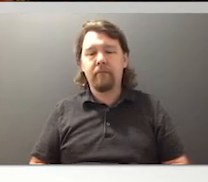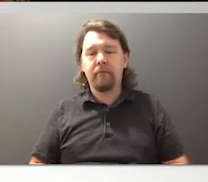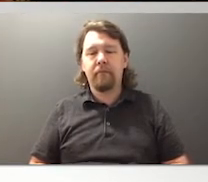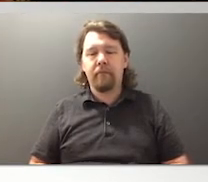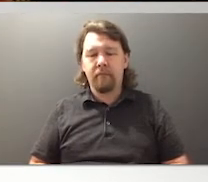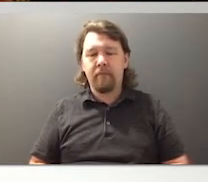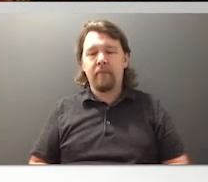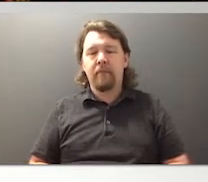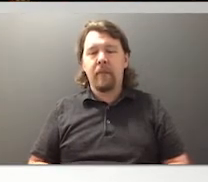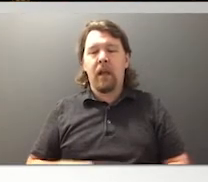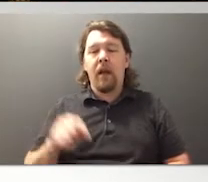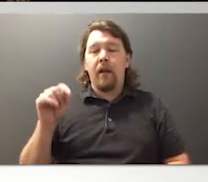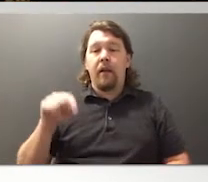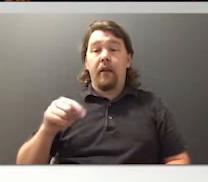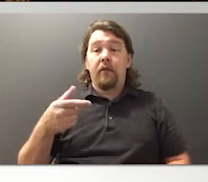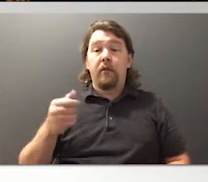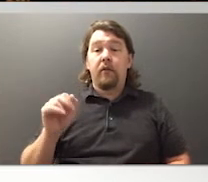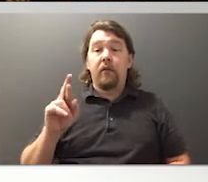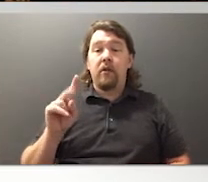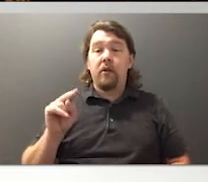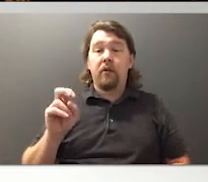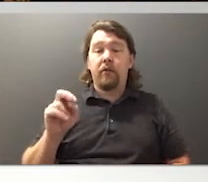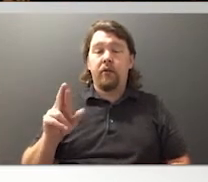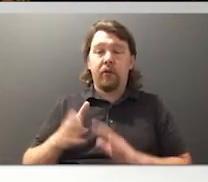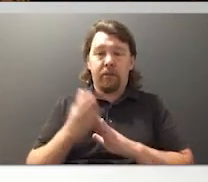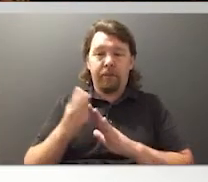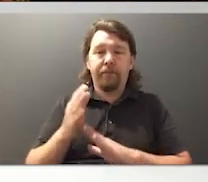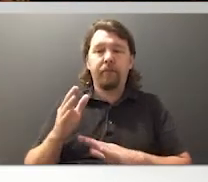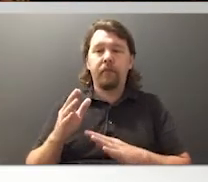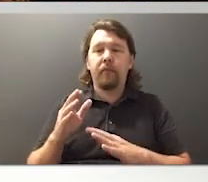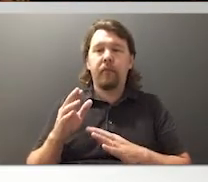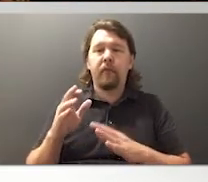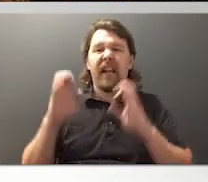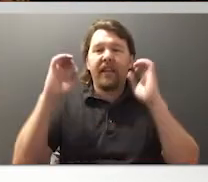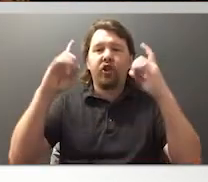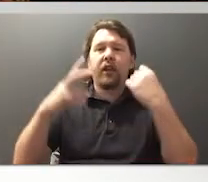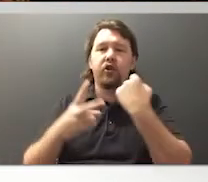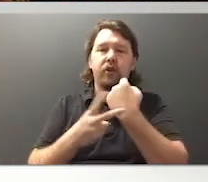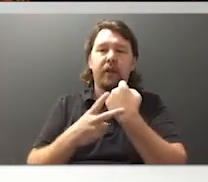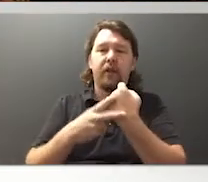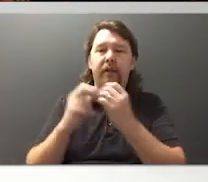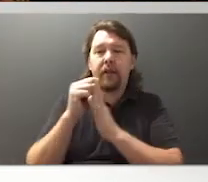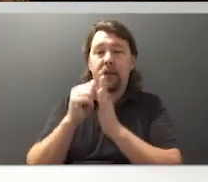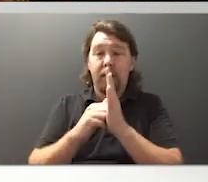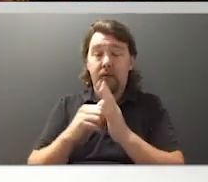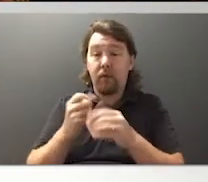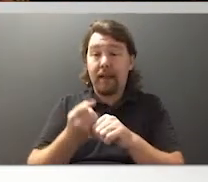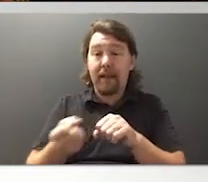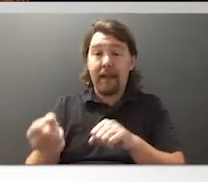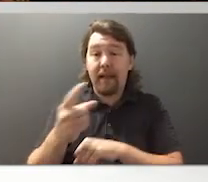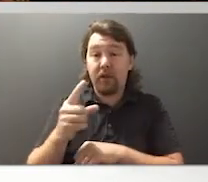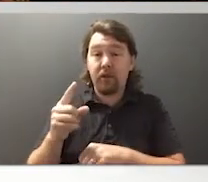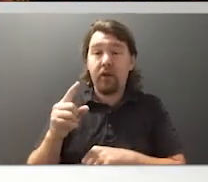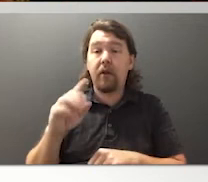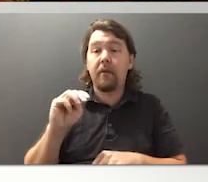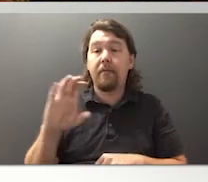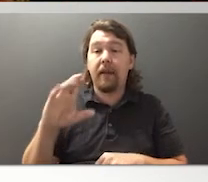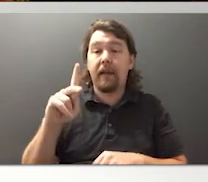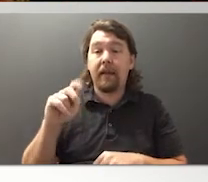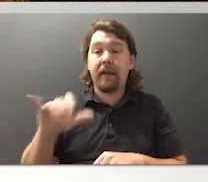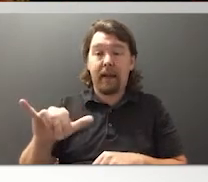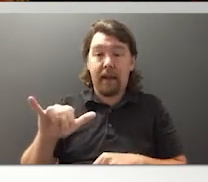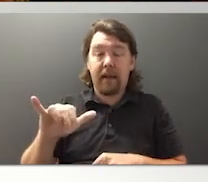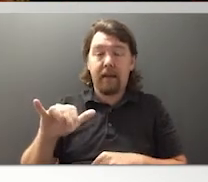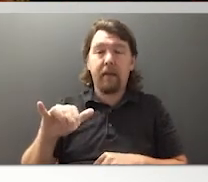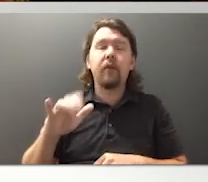The Gardner currently operates as an educational savings account, so next year when McKay rolls in, it will be the same. To qualify, you